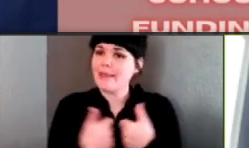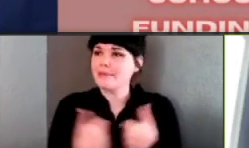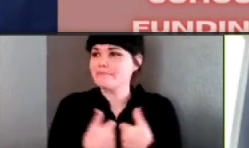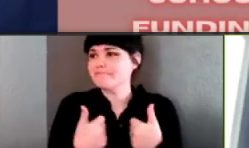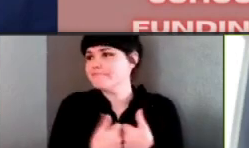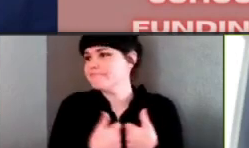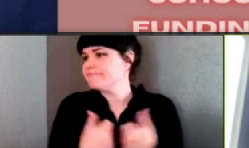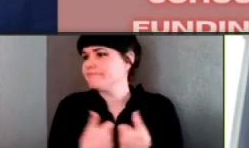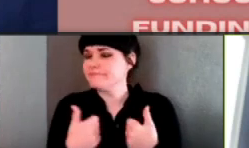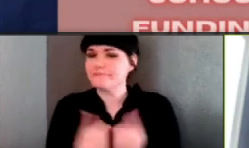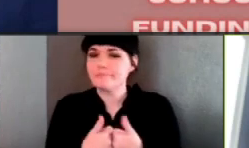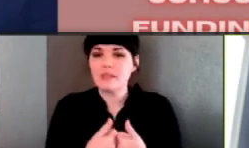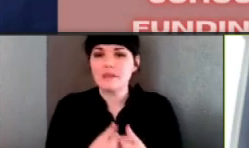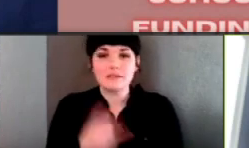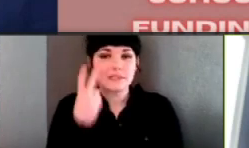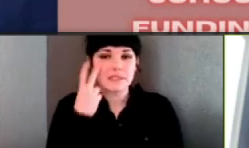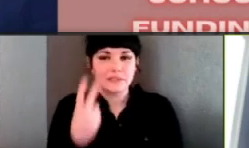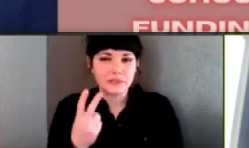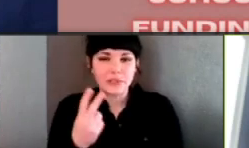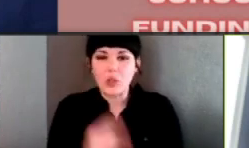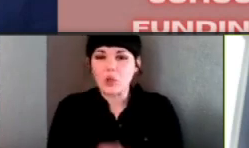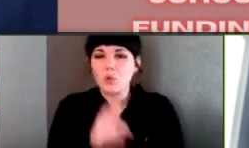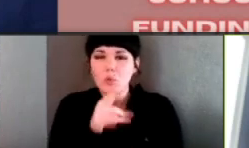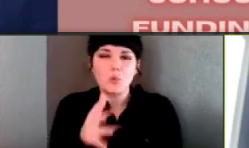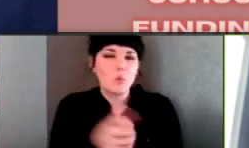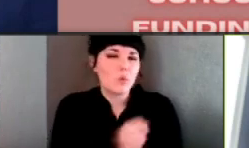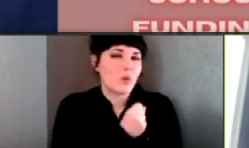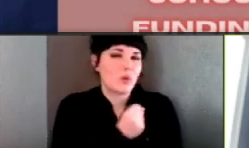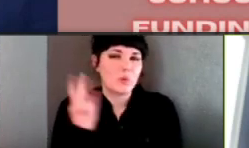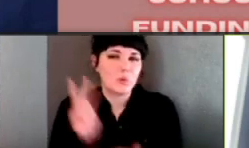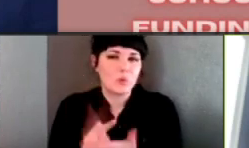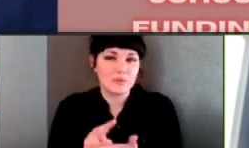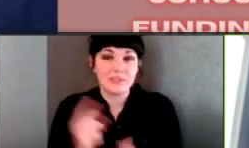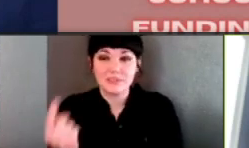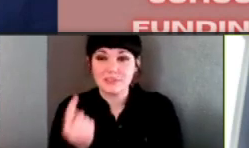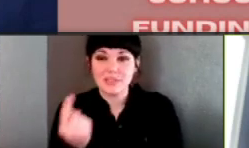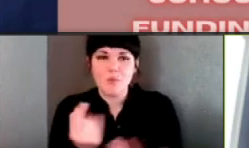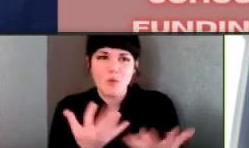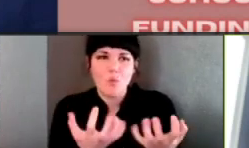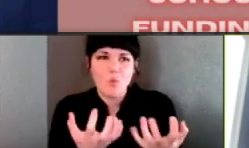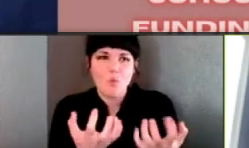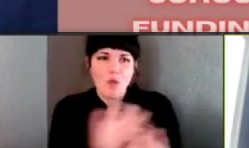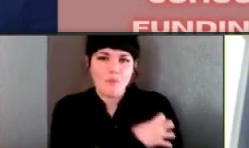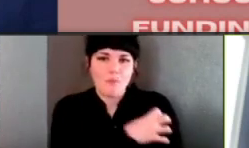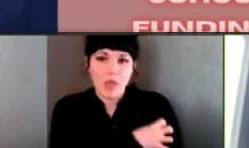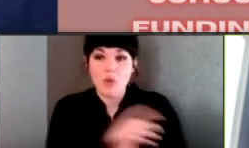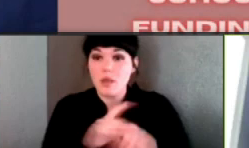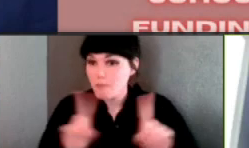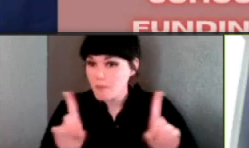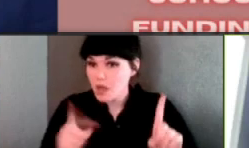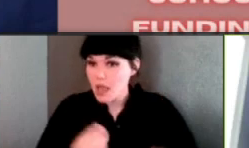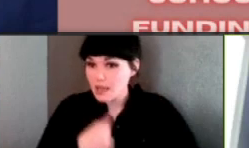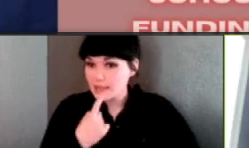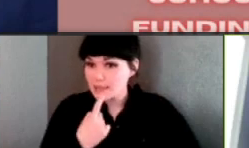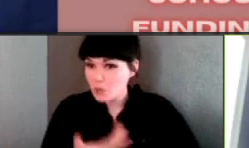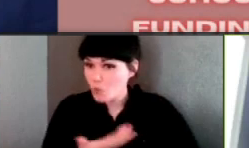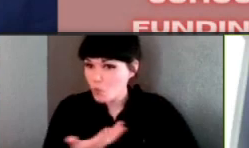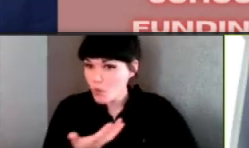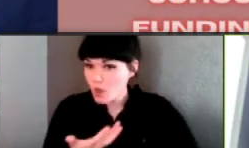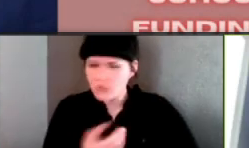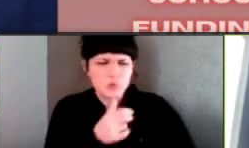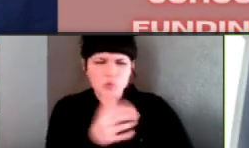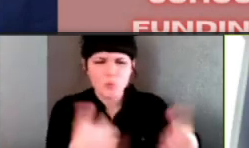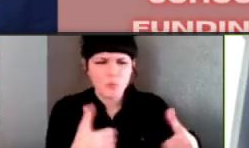and somebody is power hungry. But I say, don't play with our kids like that. Don't play with our schools like that.